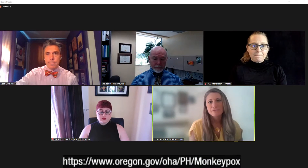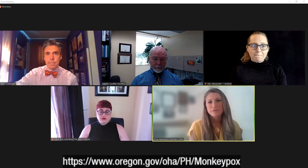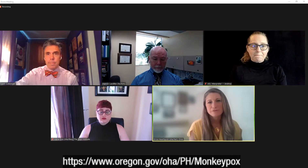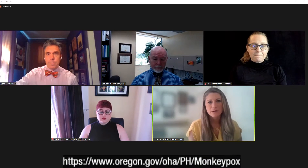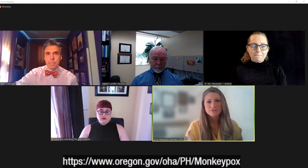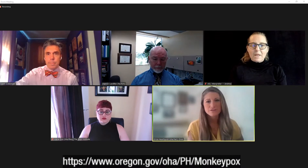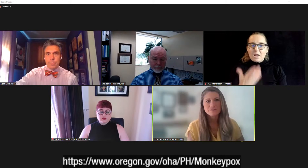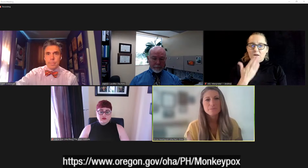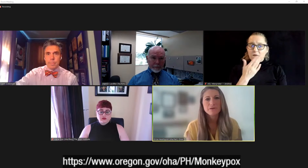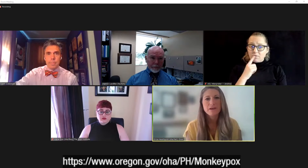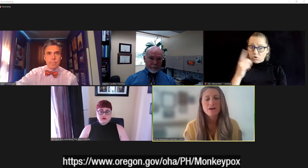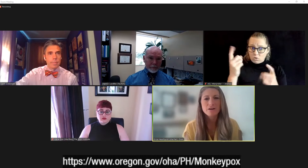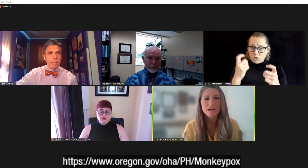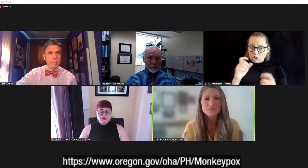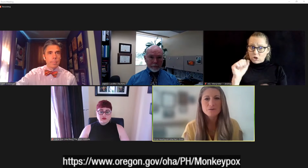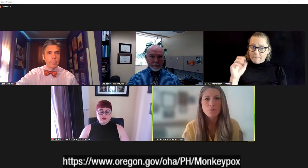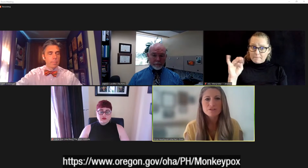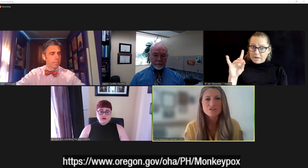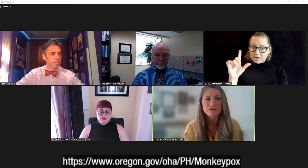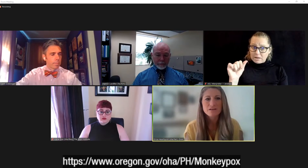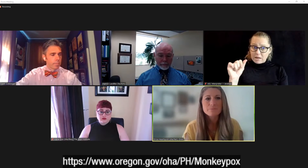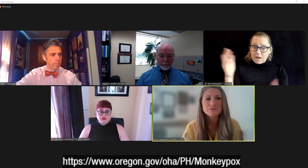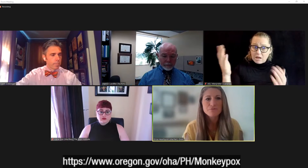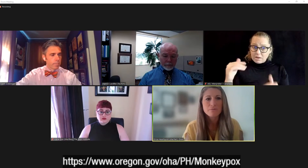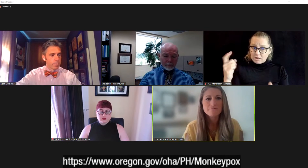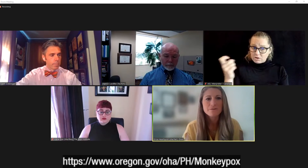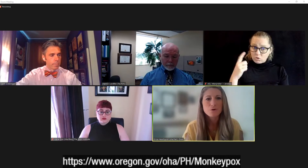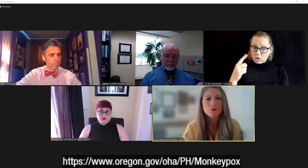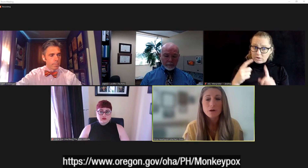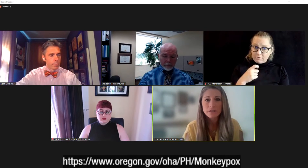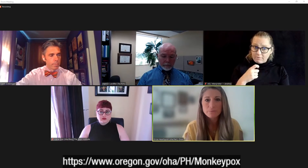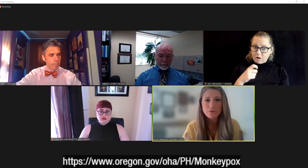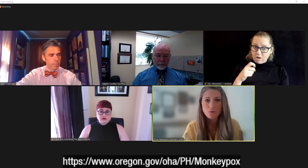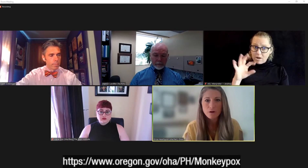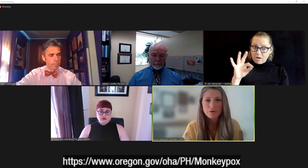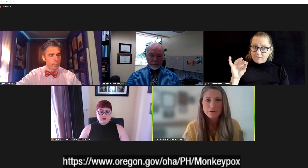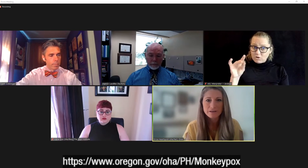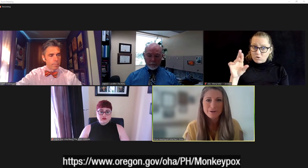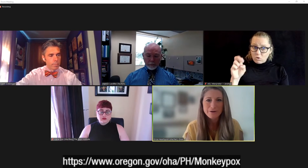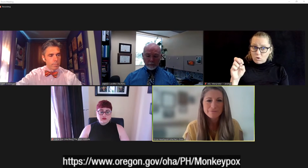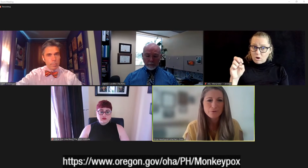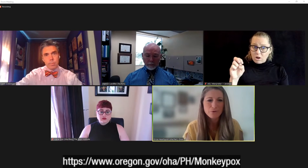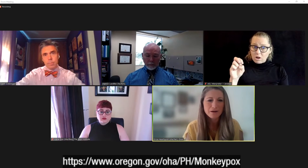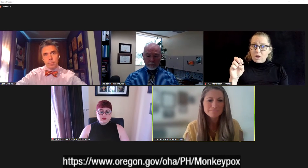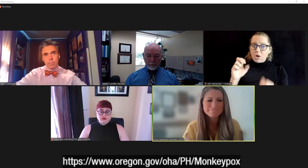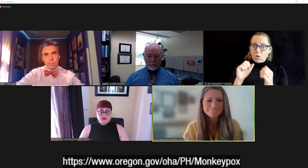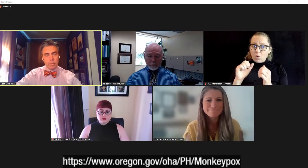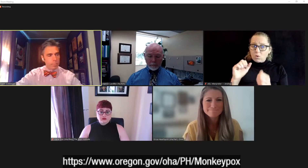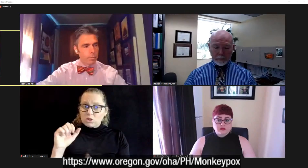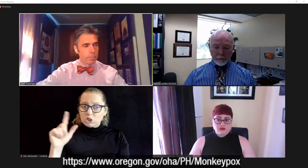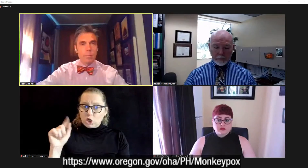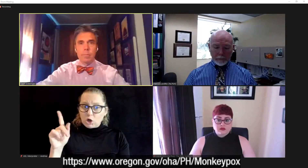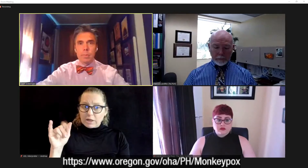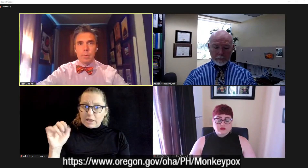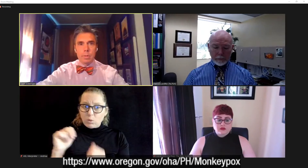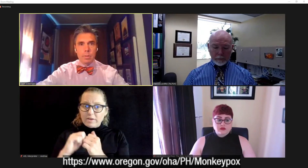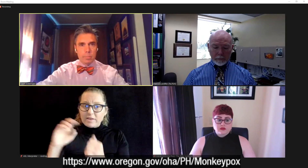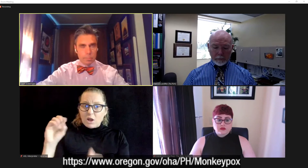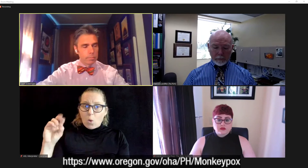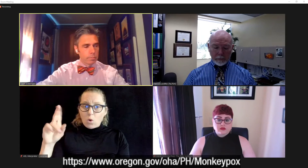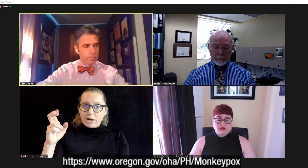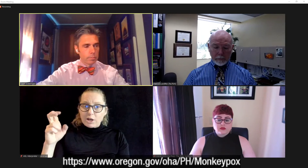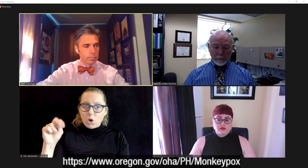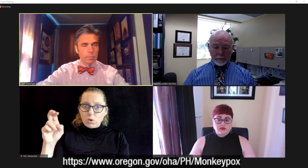Thank you for those questions, Amelia. Our next question comes from Fedor Zarkin with the Oregonian. Go ahead, Fedor. Hi, thanks for taking